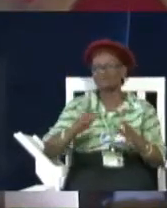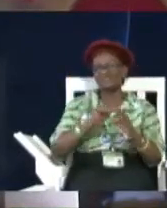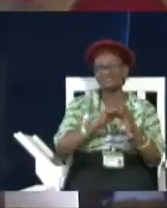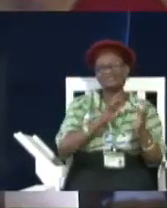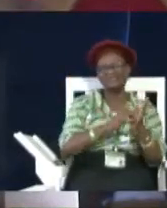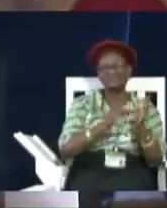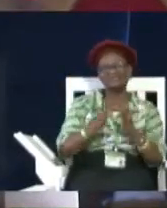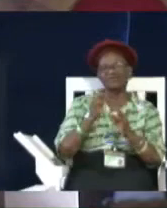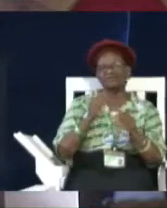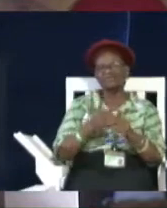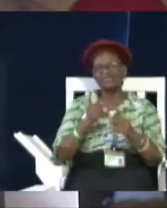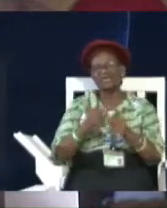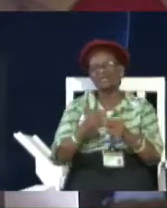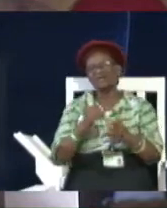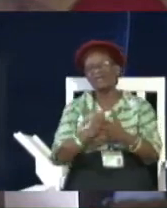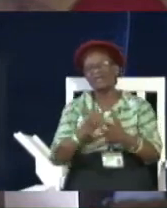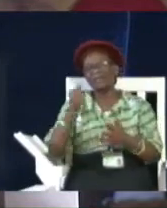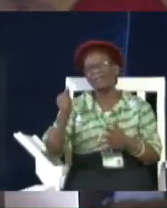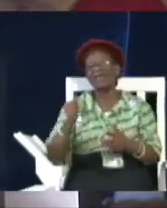So,